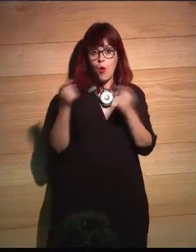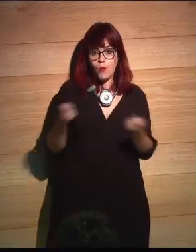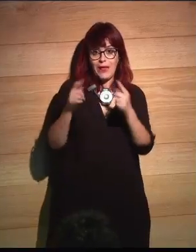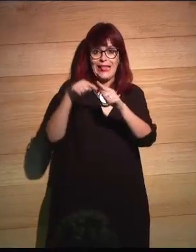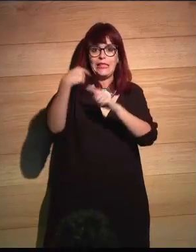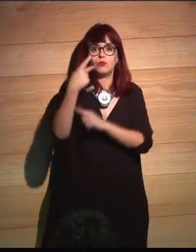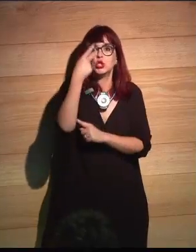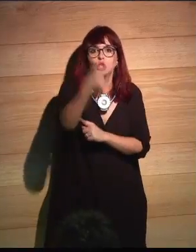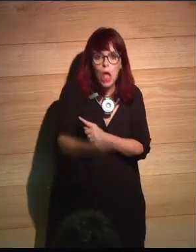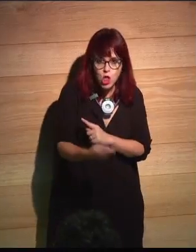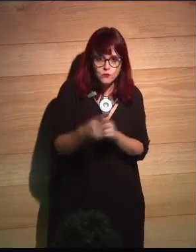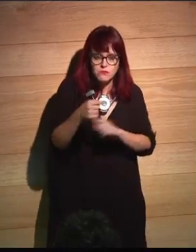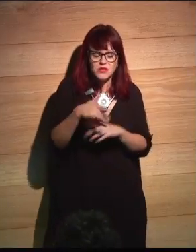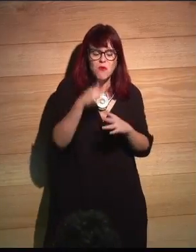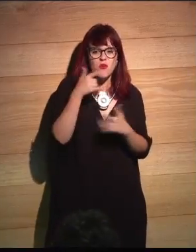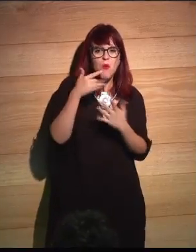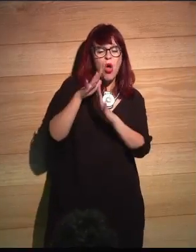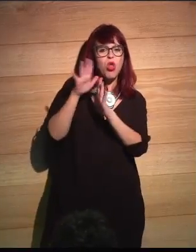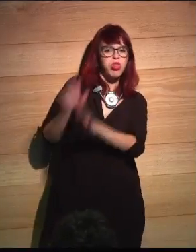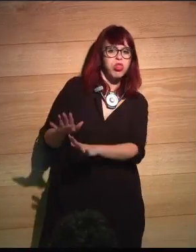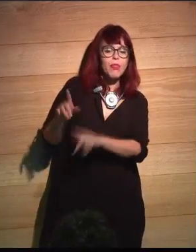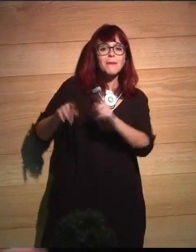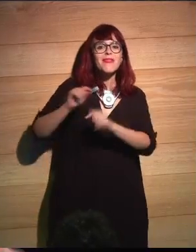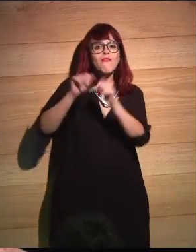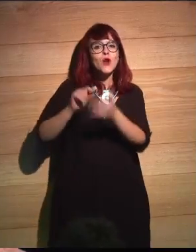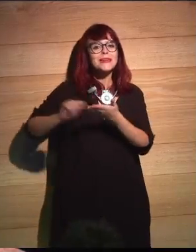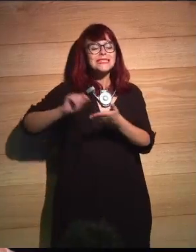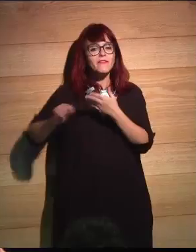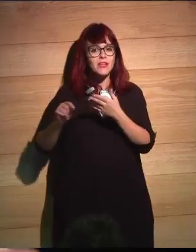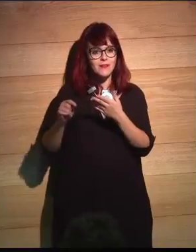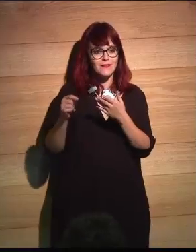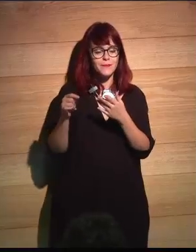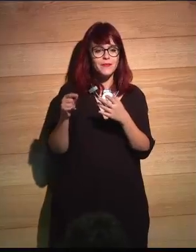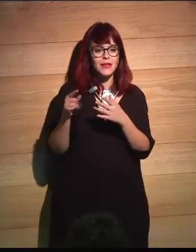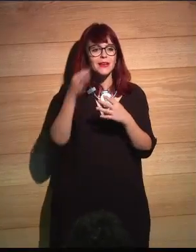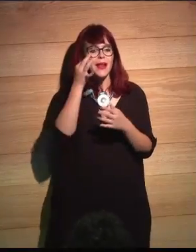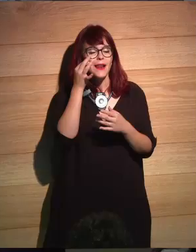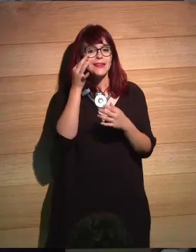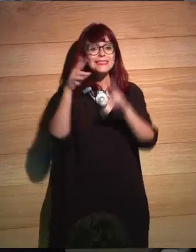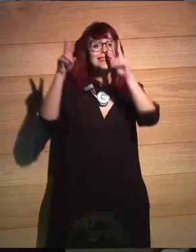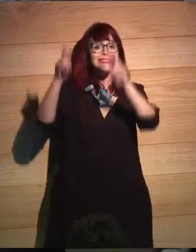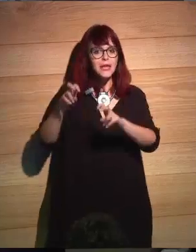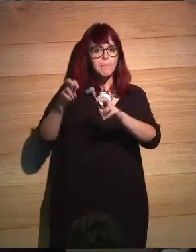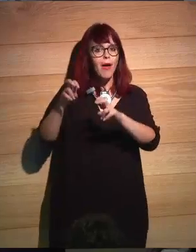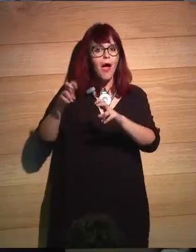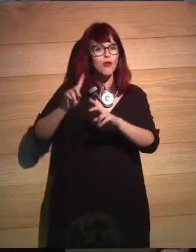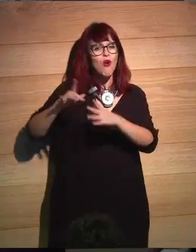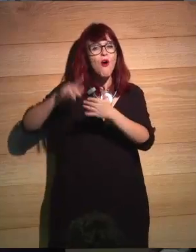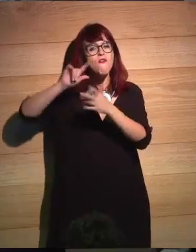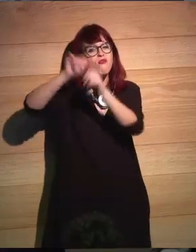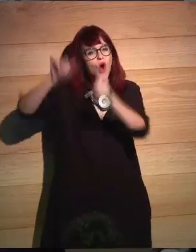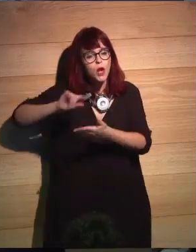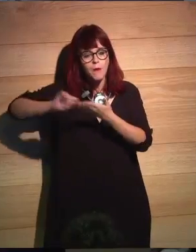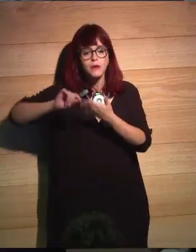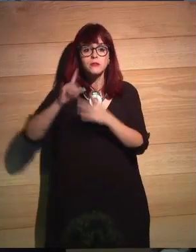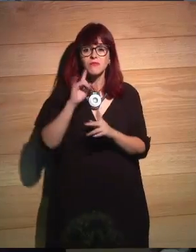lot on how you're writing, and more than what you write about. Like, yeah. Yeah, that's true also. But Even if you